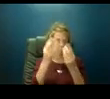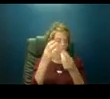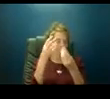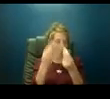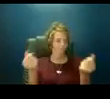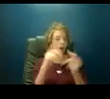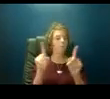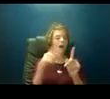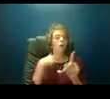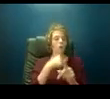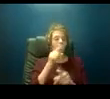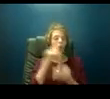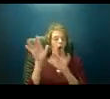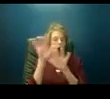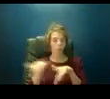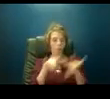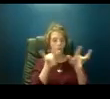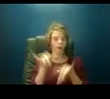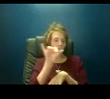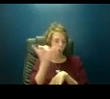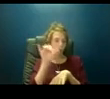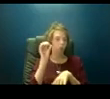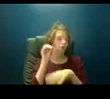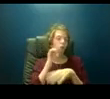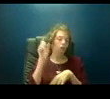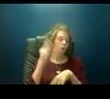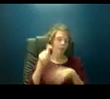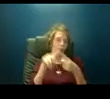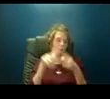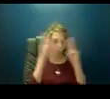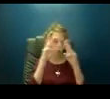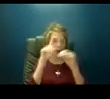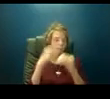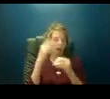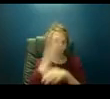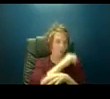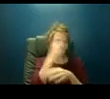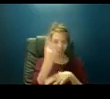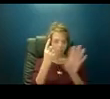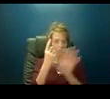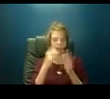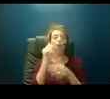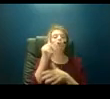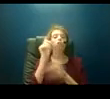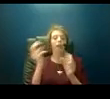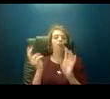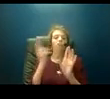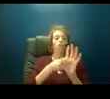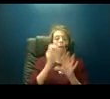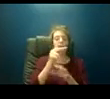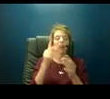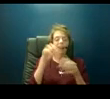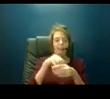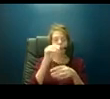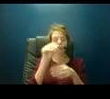It is being recorded, as Casey mentioned, so no need to worry about missing something. You just get back in. You can jot my